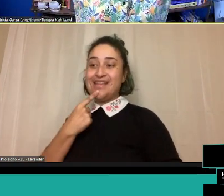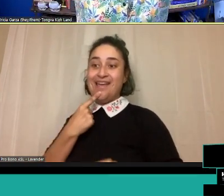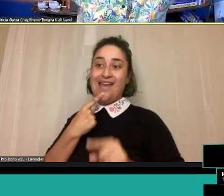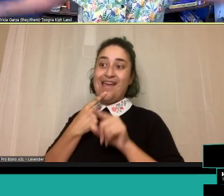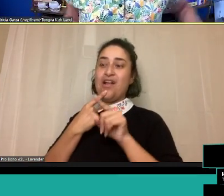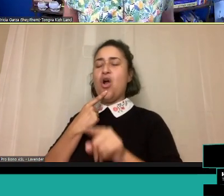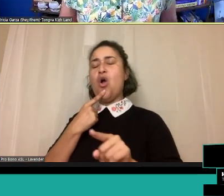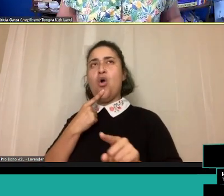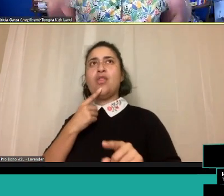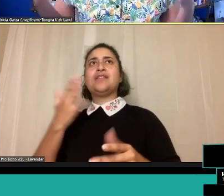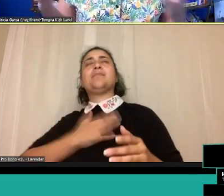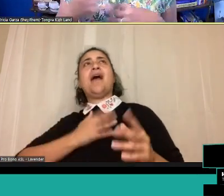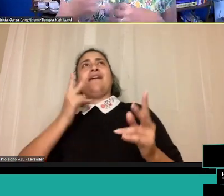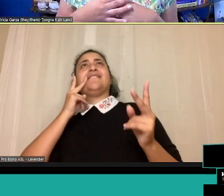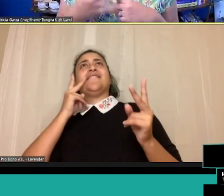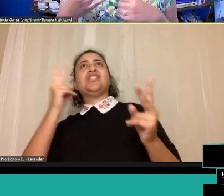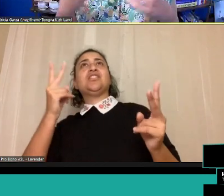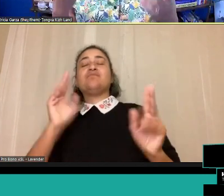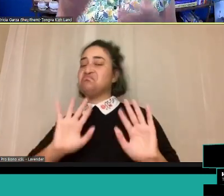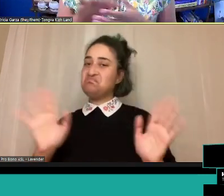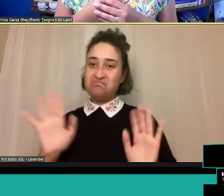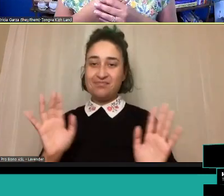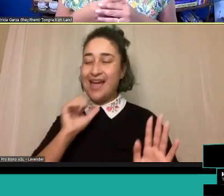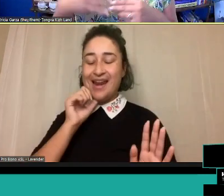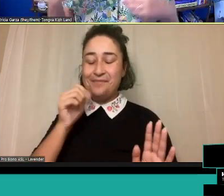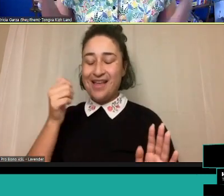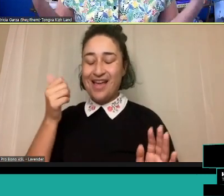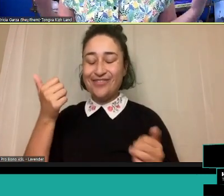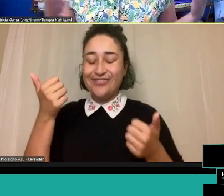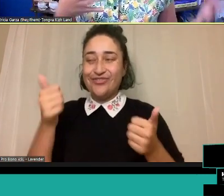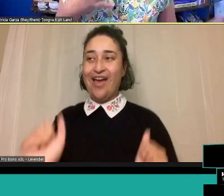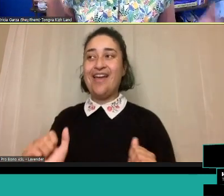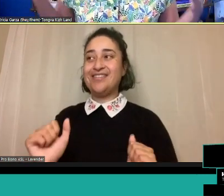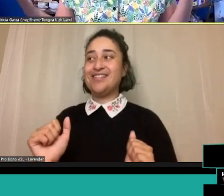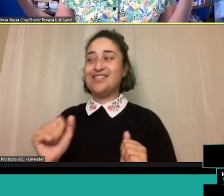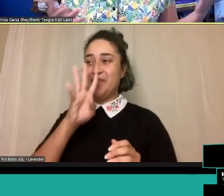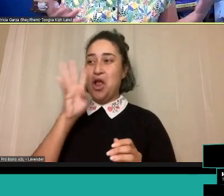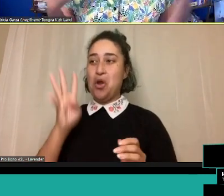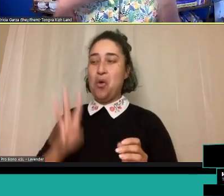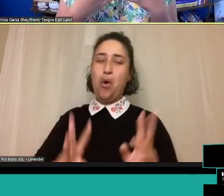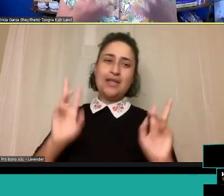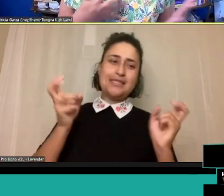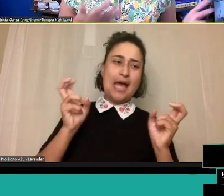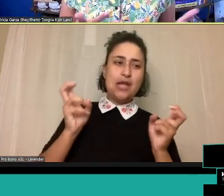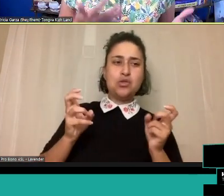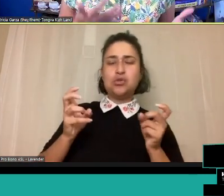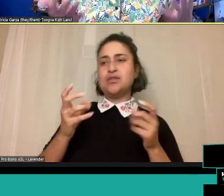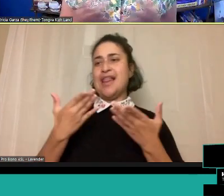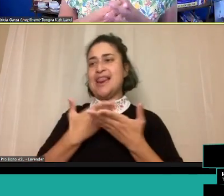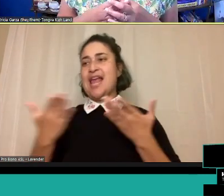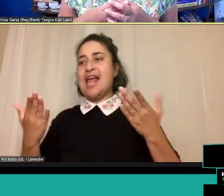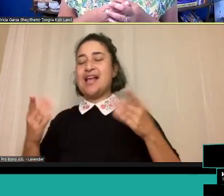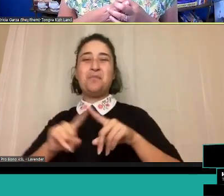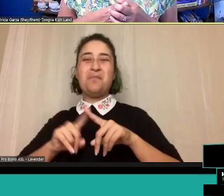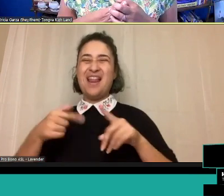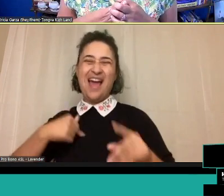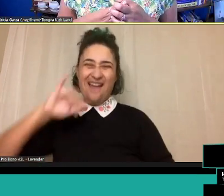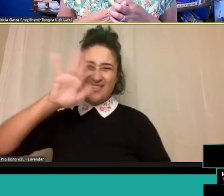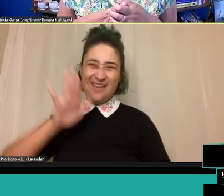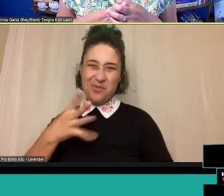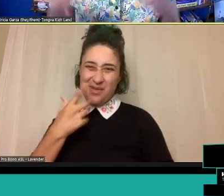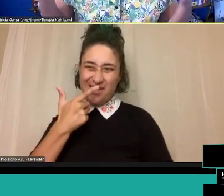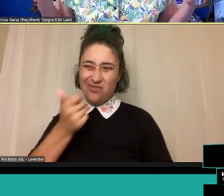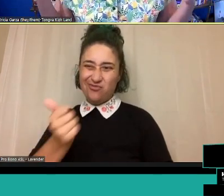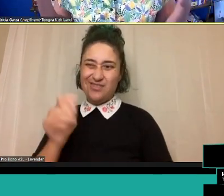my vision. And then, you know, and I'm not trying to discount, you know, titles and such, but I've never really been interested in that game.